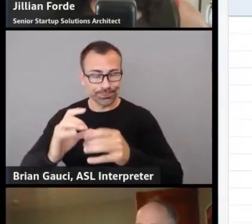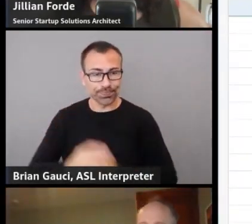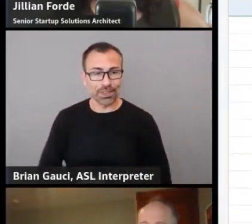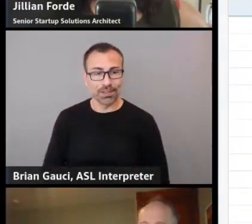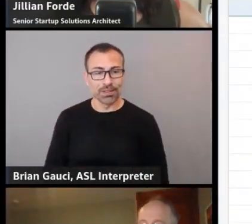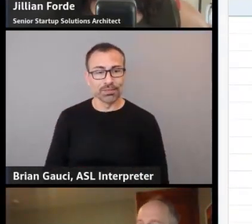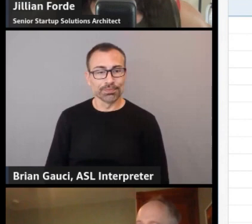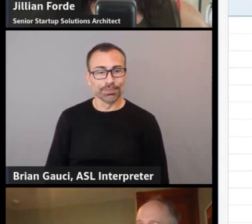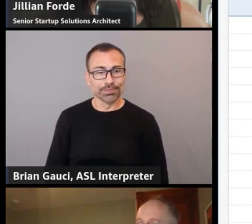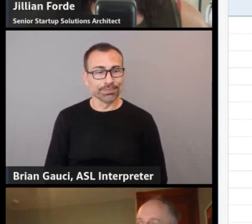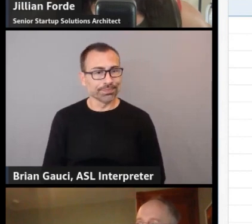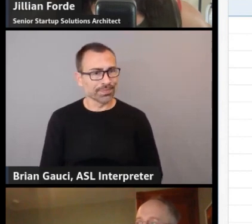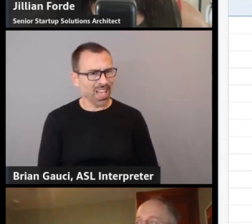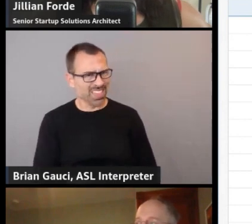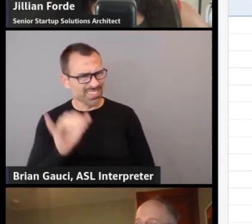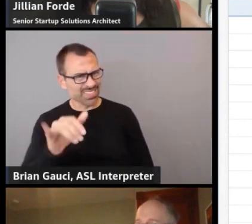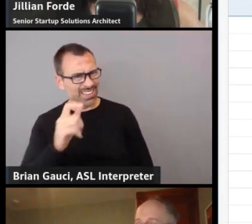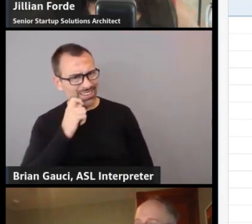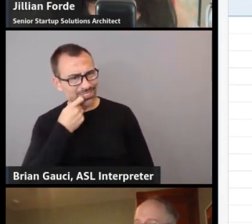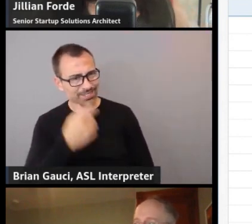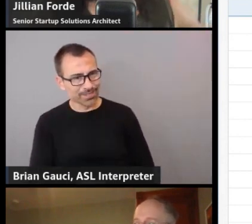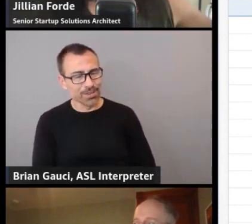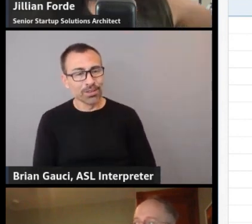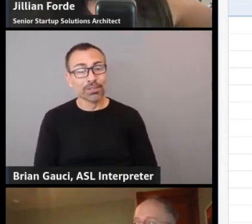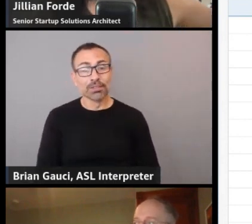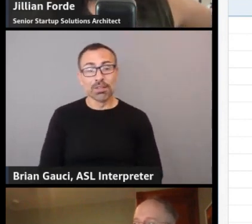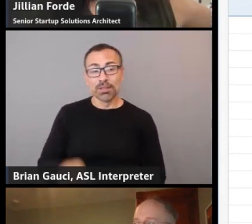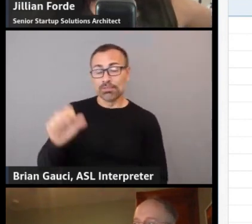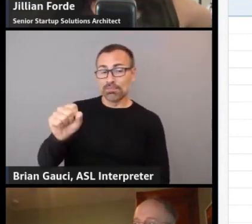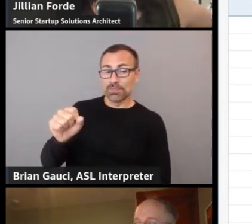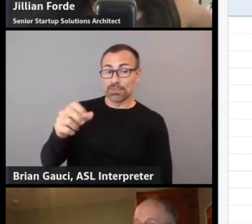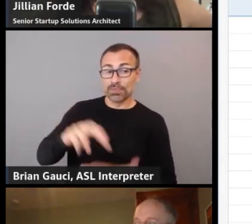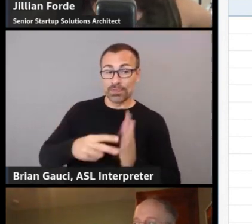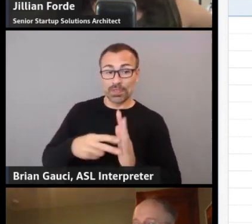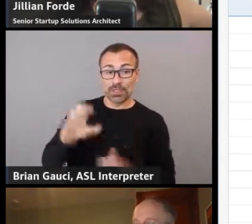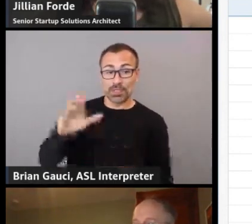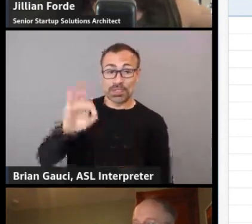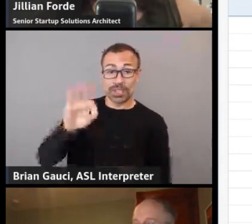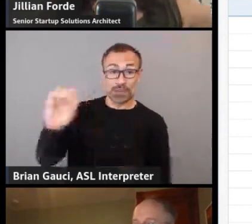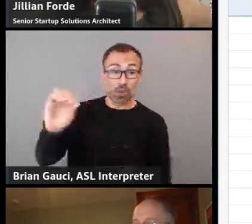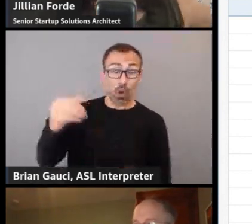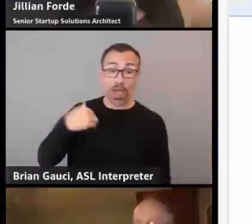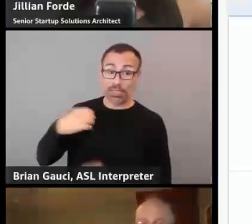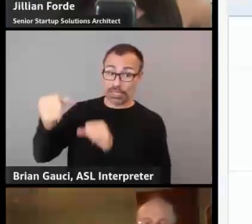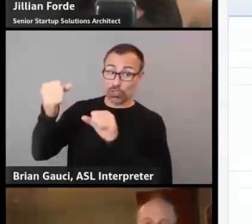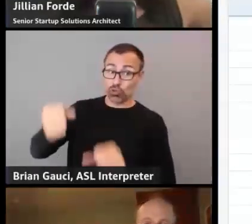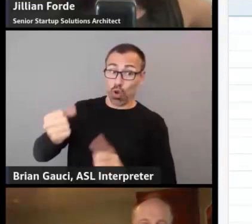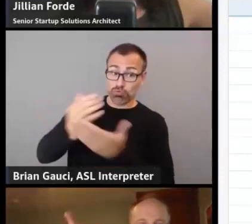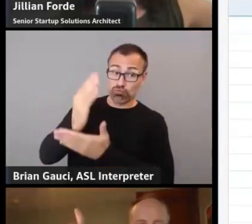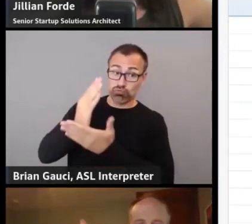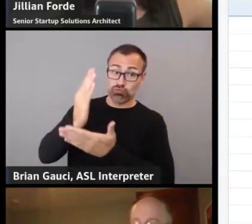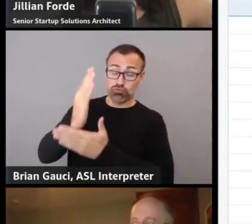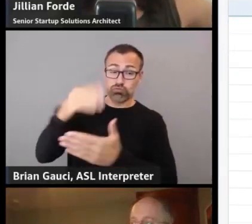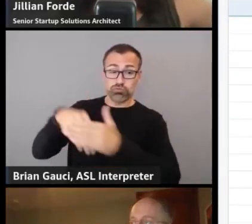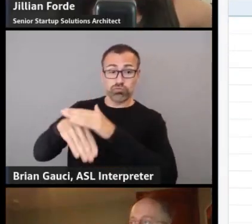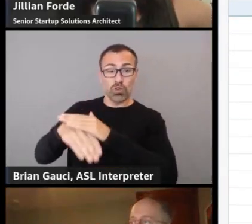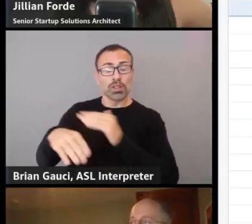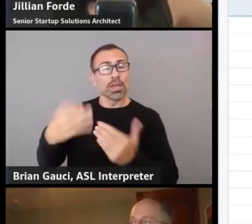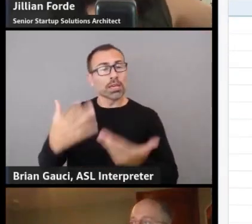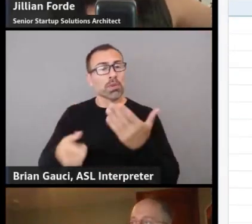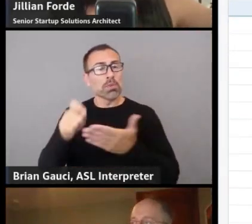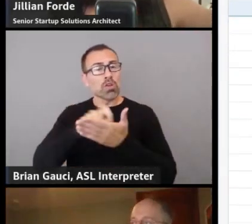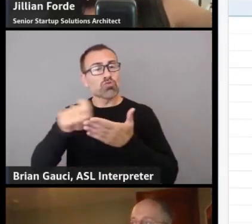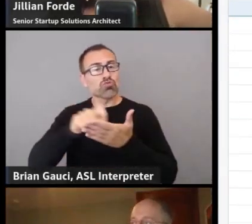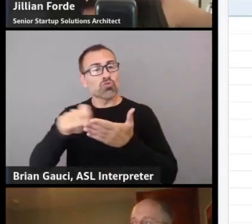cool. Yeah. So this means that, for example, the CFO maybe gets very strong rights in AWS. They can maybe write to a bucket, but